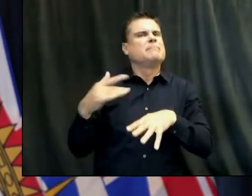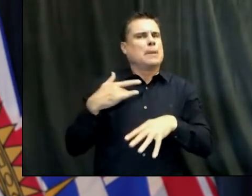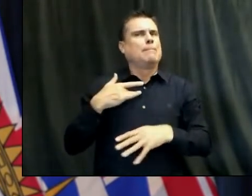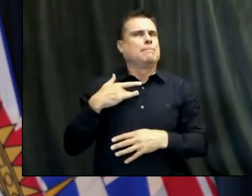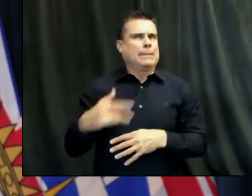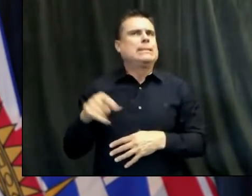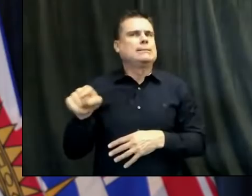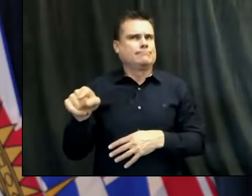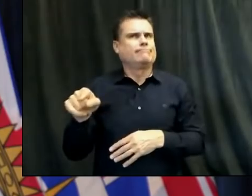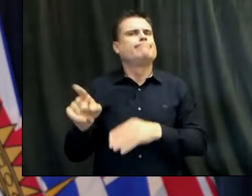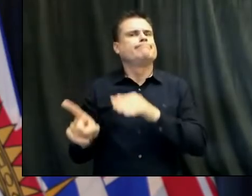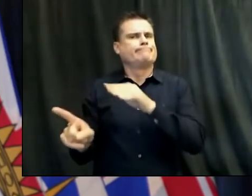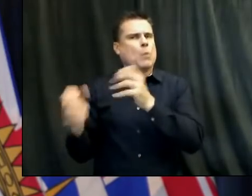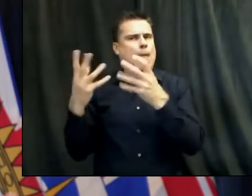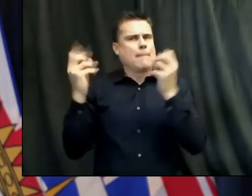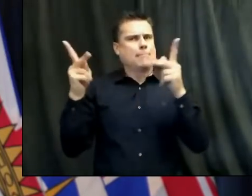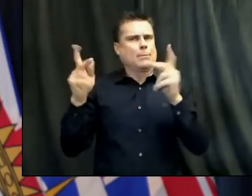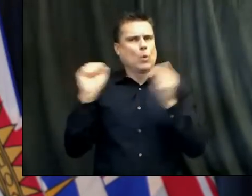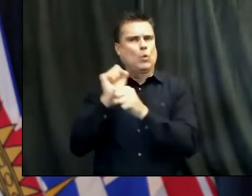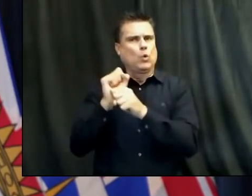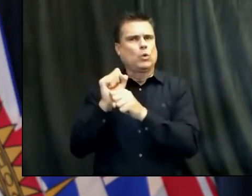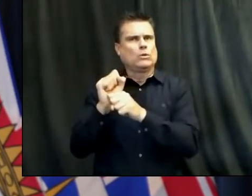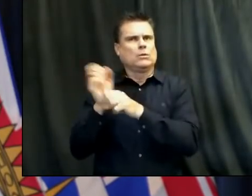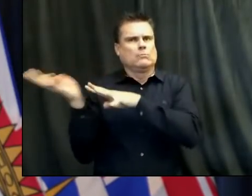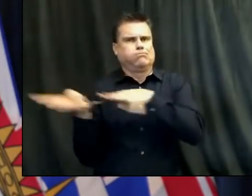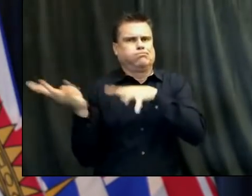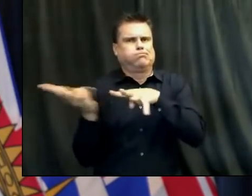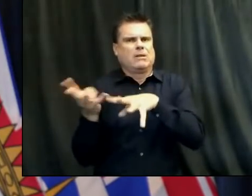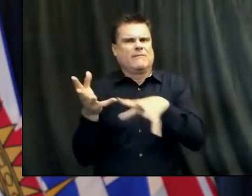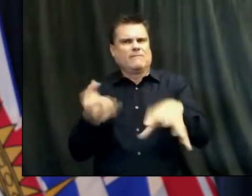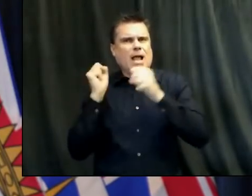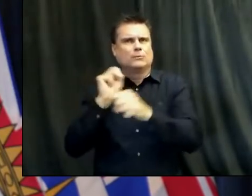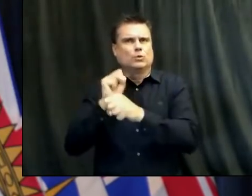sites, lumber mills, or lumber places,